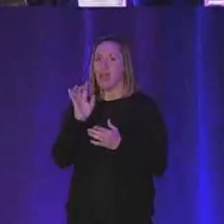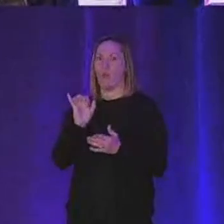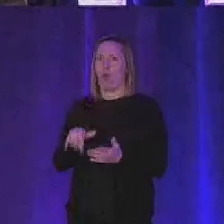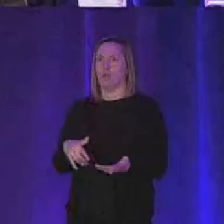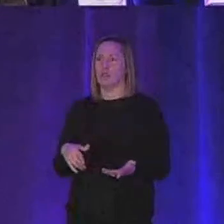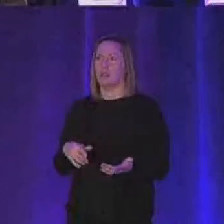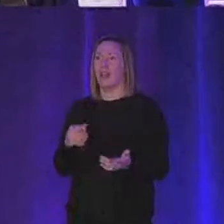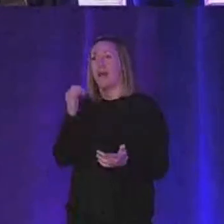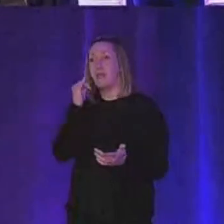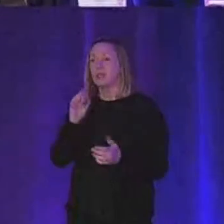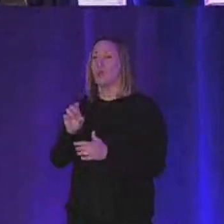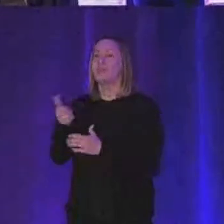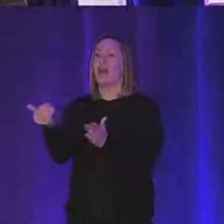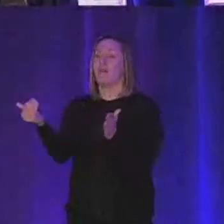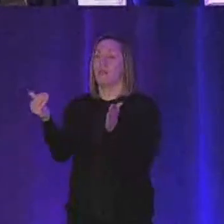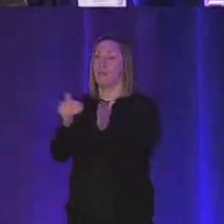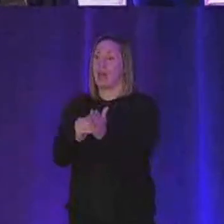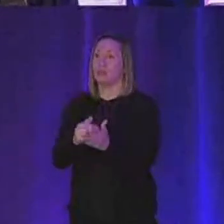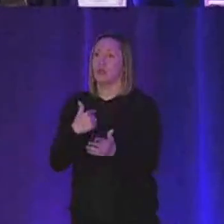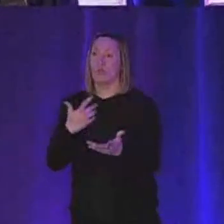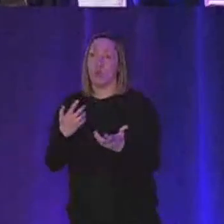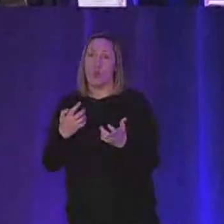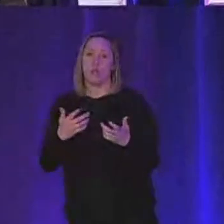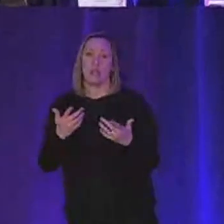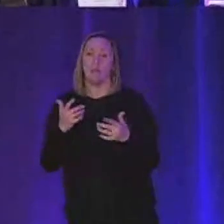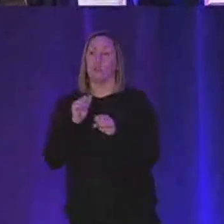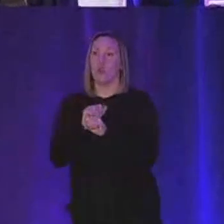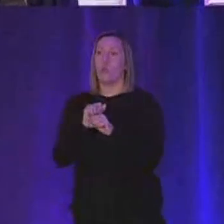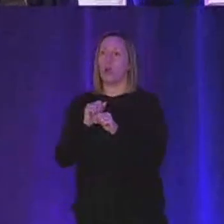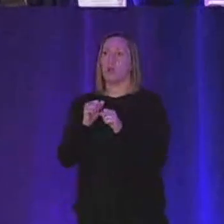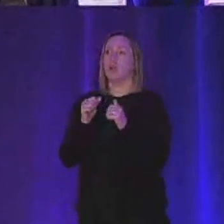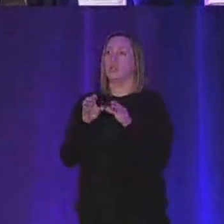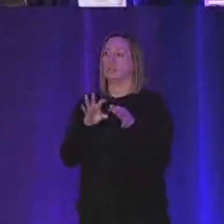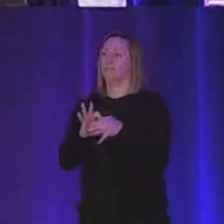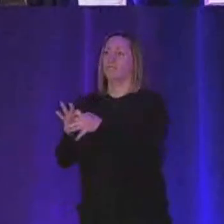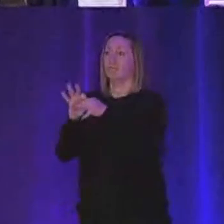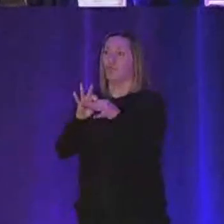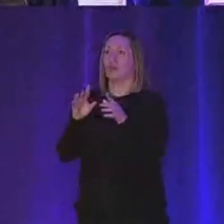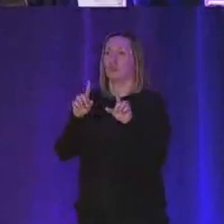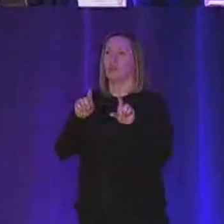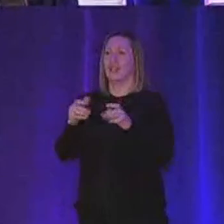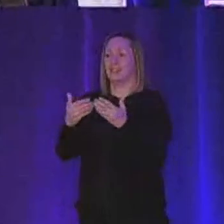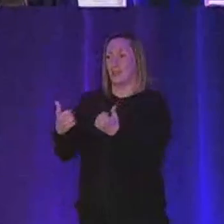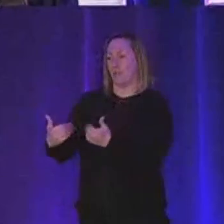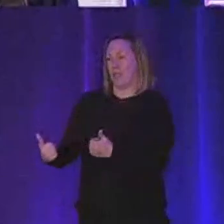these things and we wanted them to work reliably. We wanted them to be testable in isolation. We wanted them to scale.